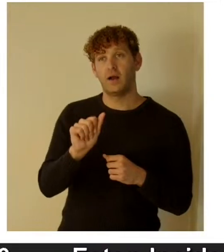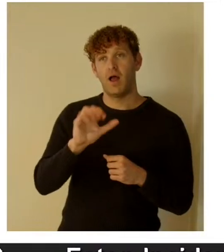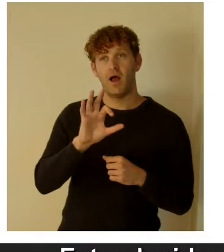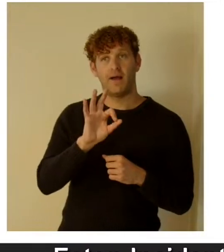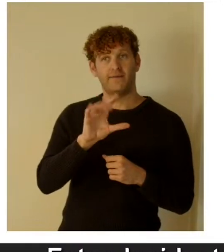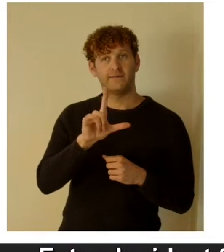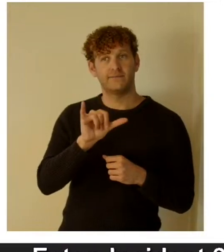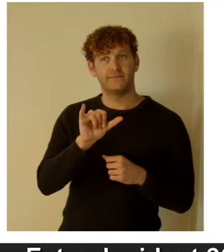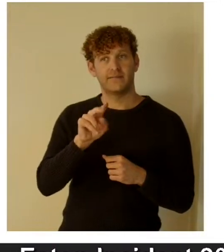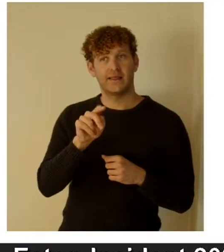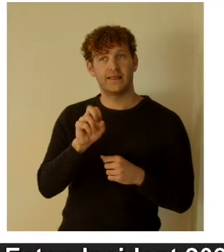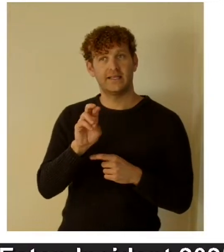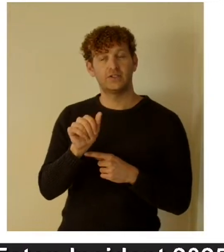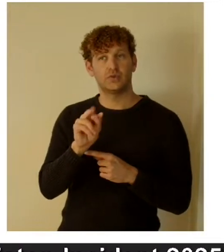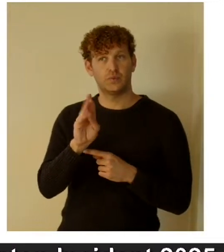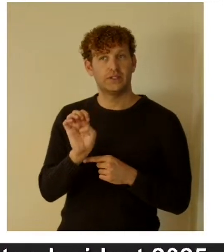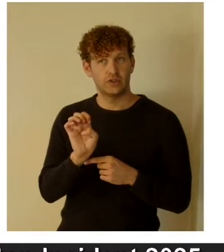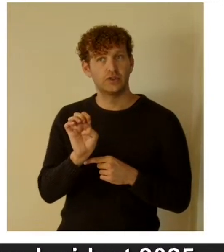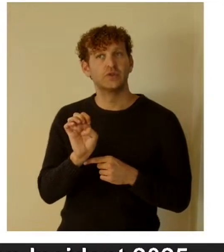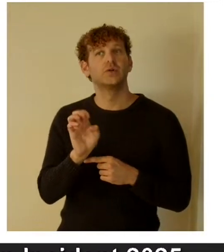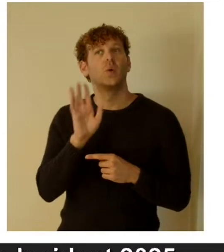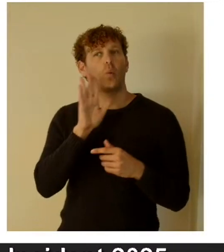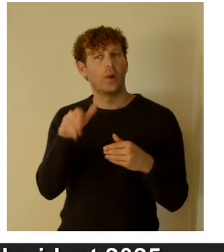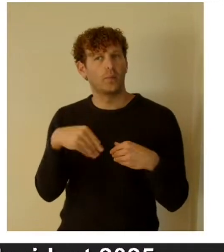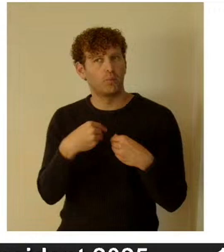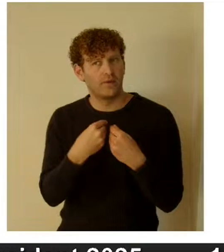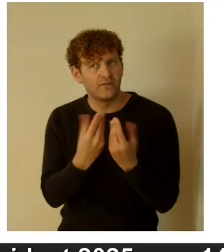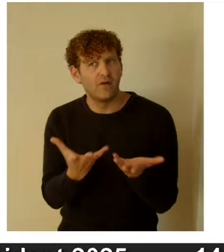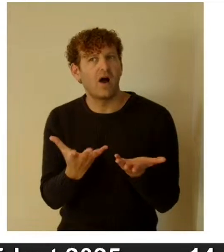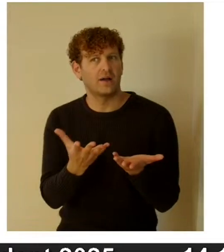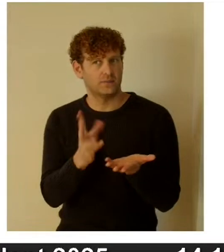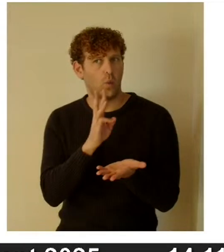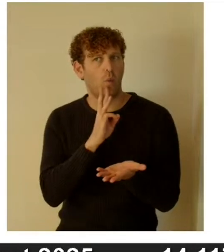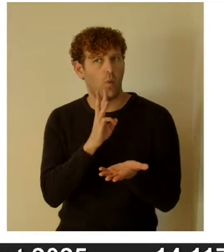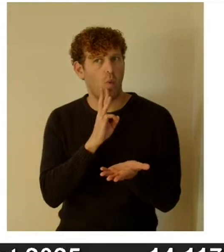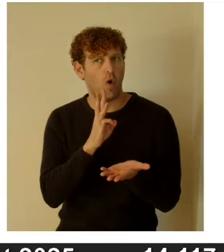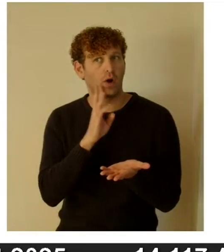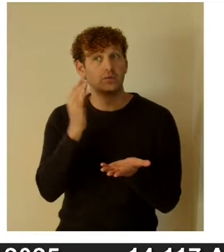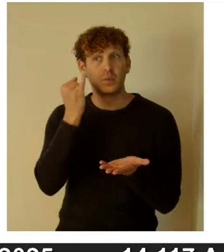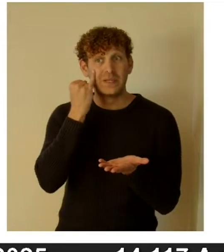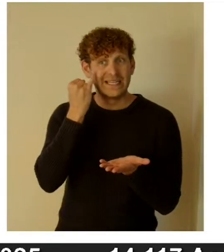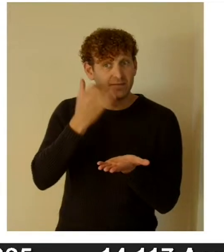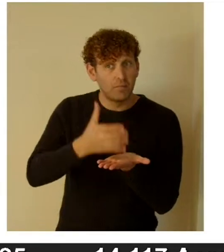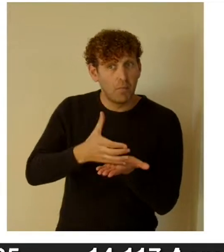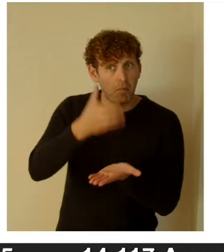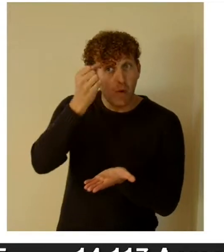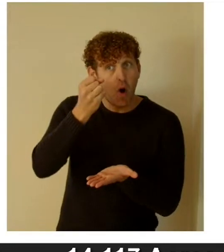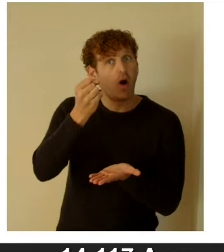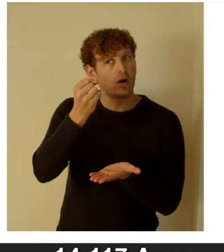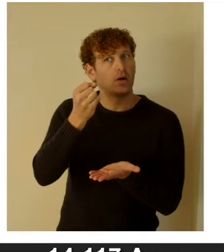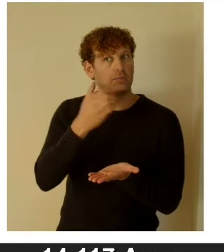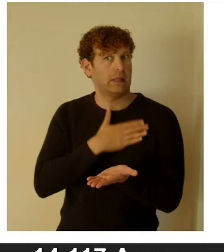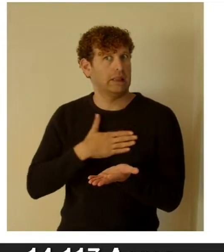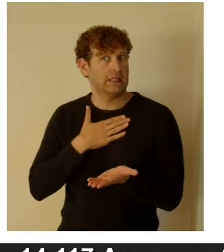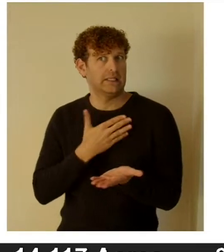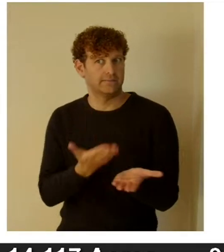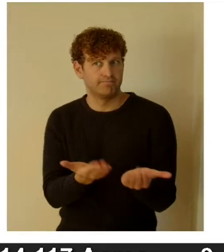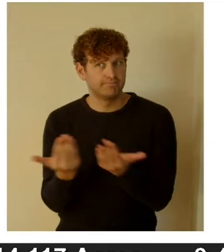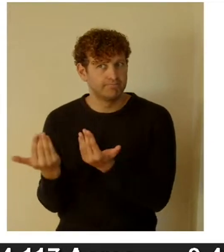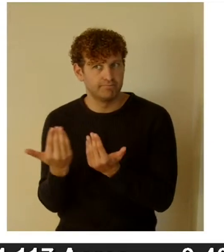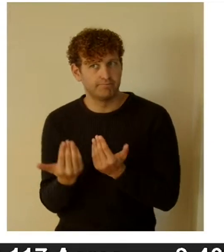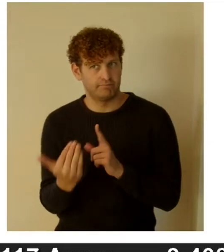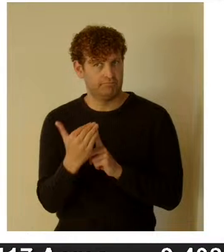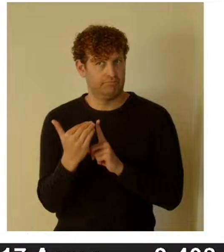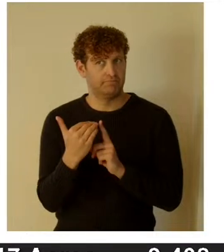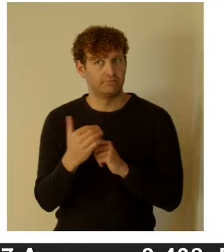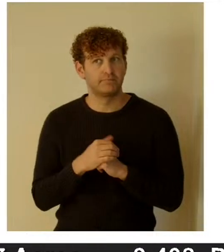We'll move that water around as needed, so you can count on us if you need bottled water to visit these locations. So what we've been doing as your Public Works agency